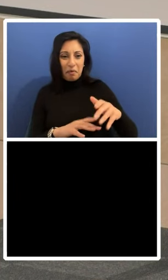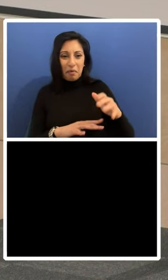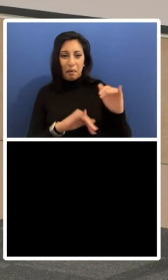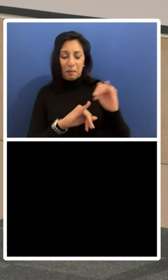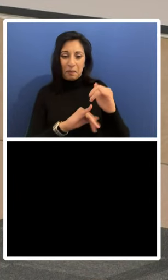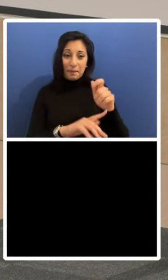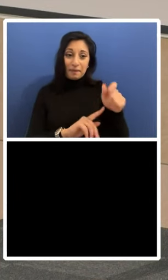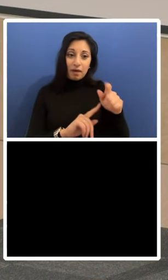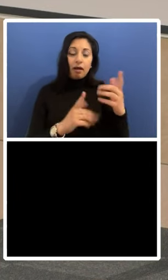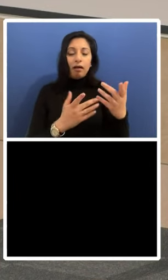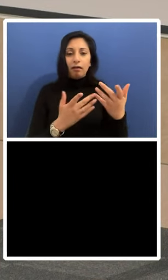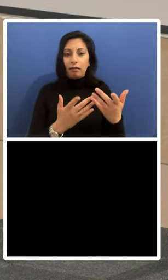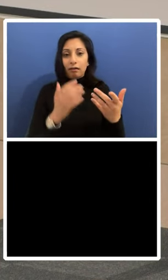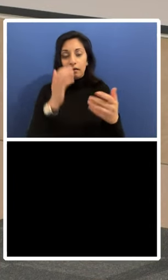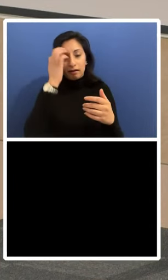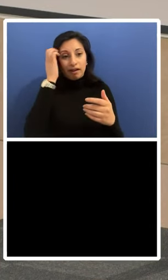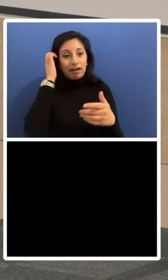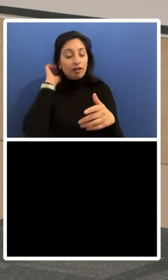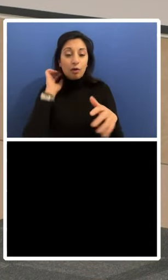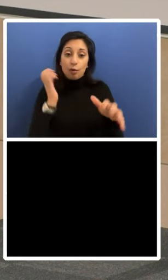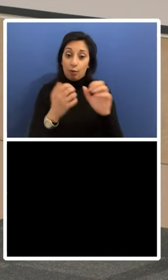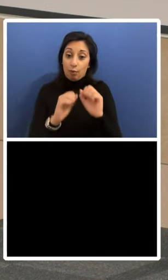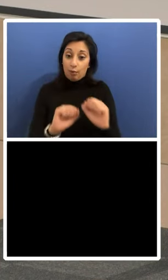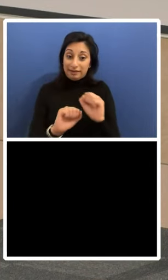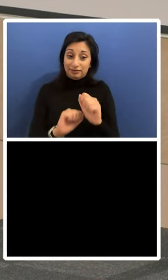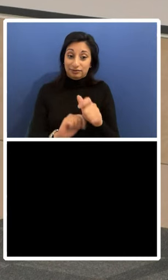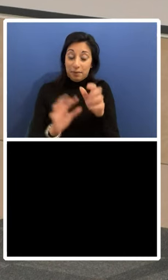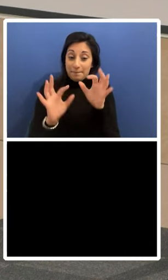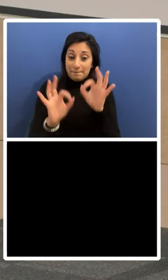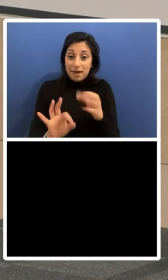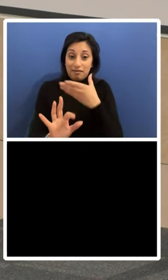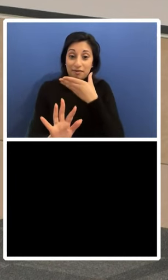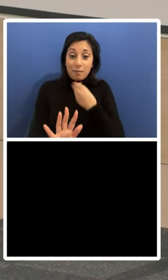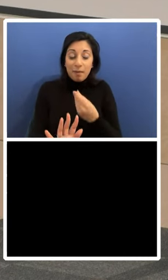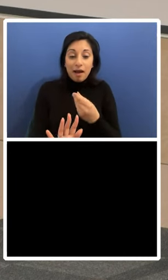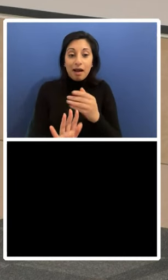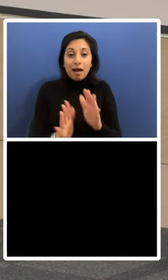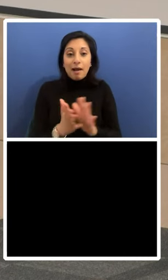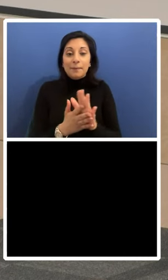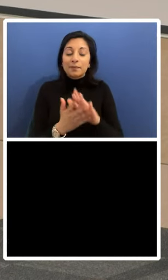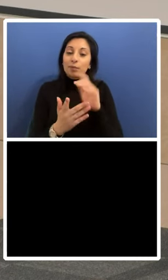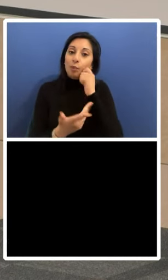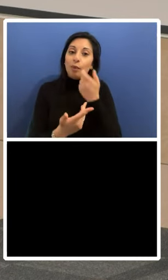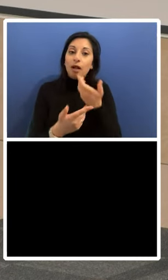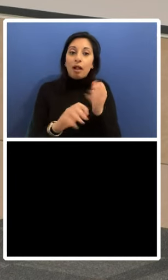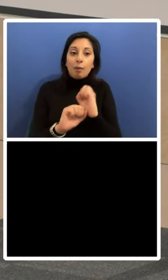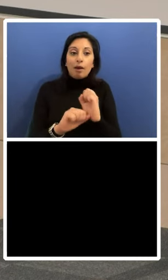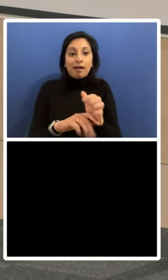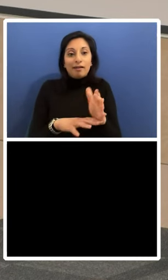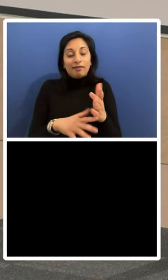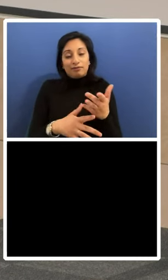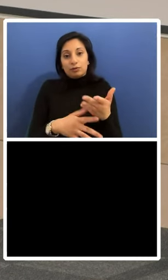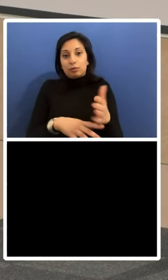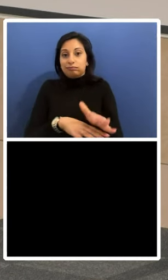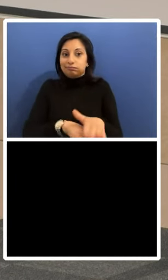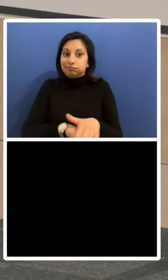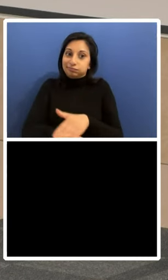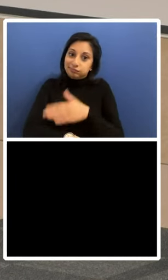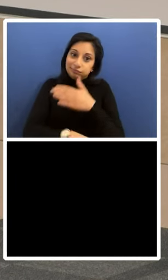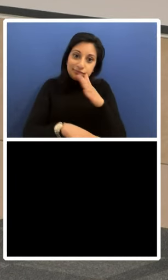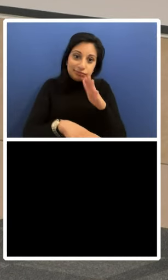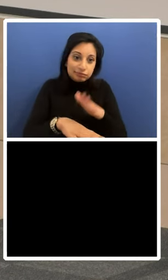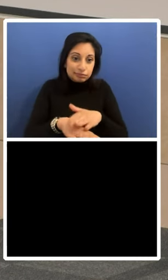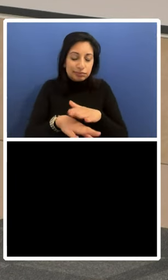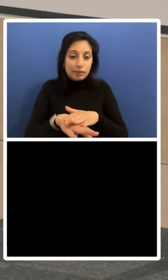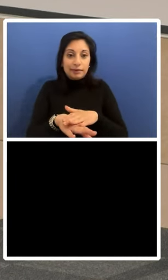of some perfect guy, you're going to be waiting a long time, what you've got is me and a bunch of other imperfect guys who are trying our best, and you're